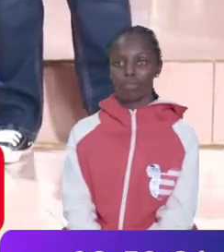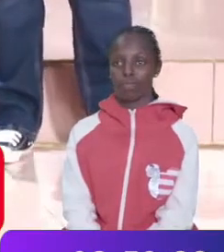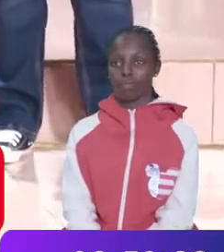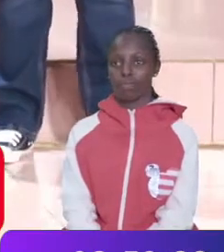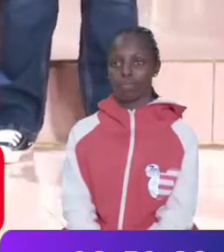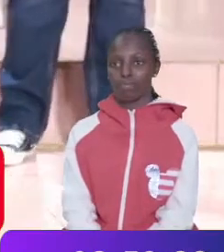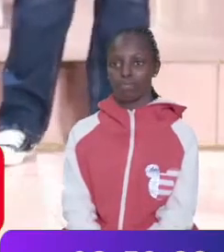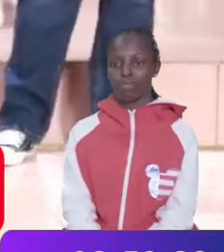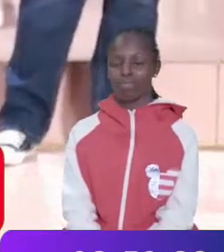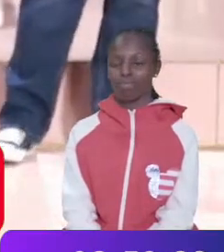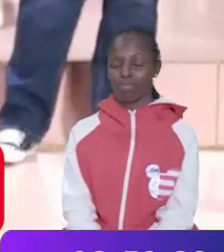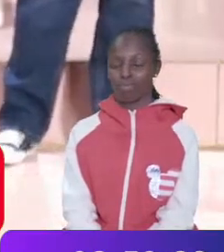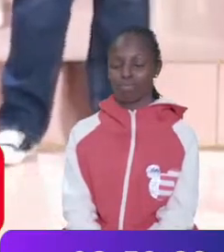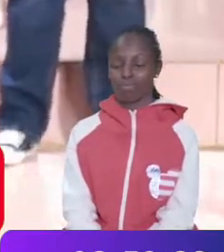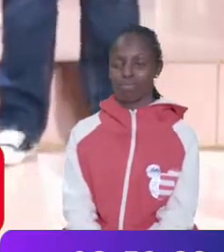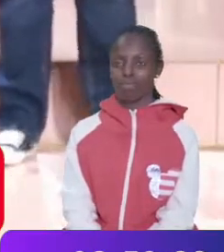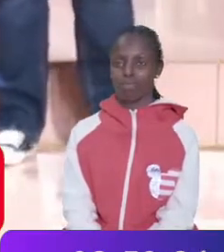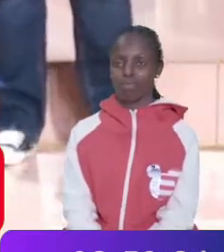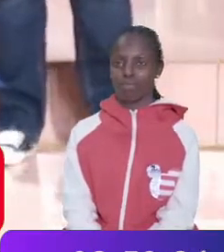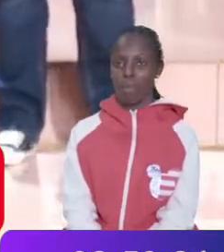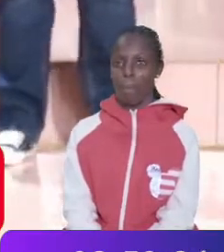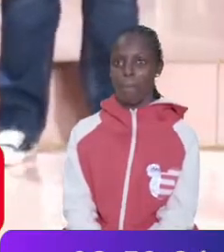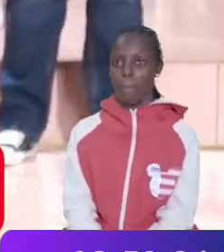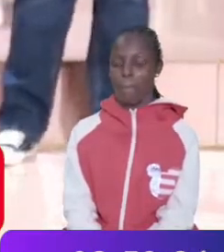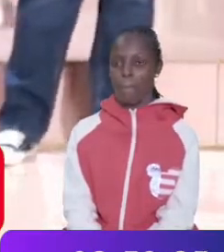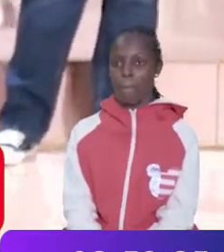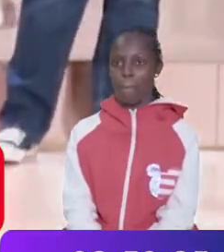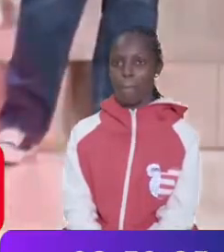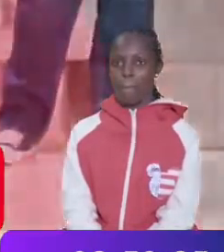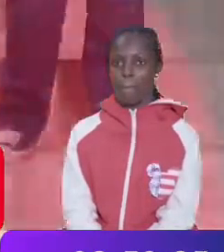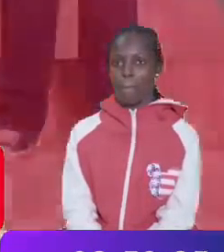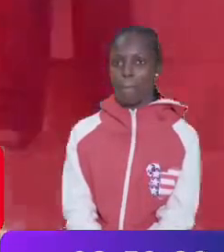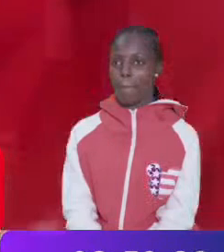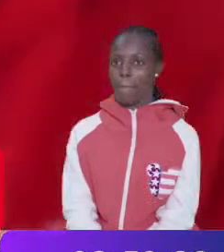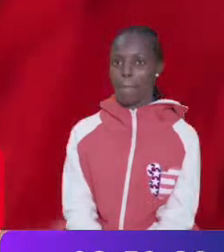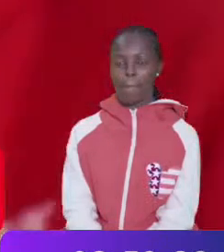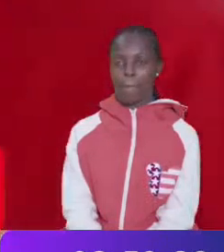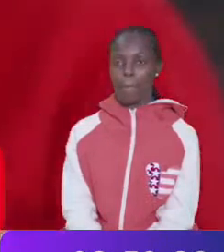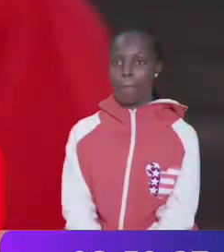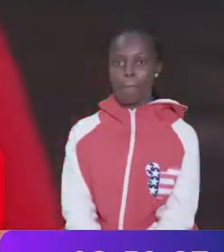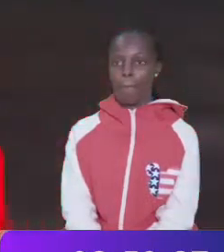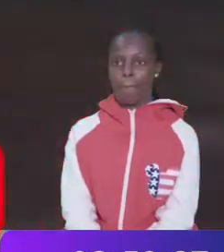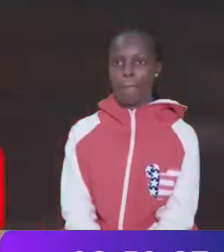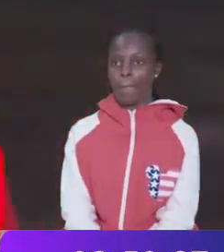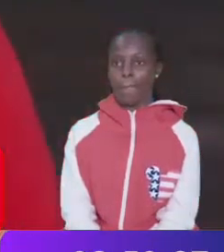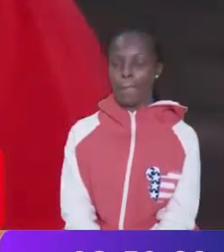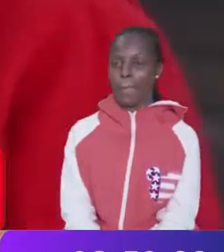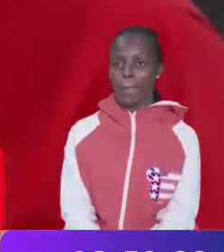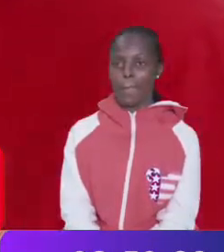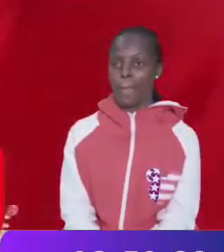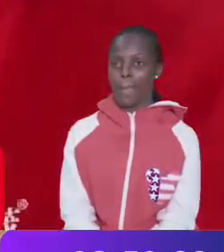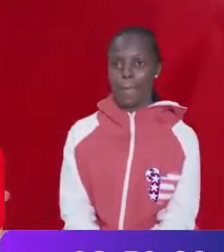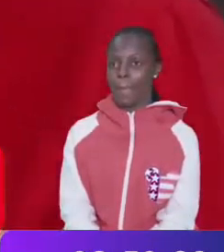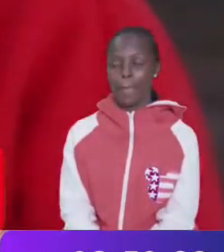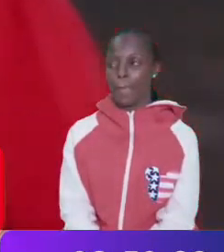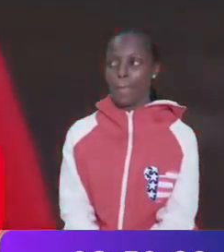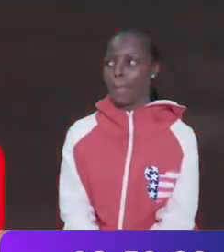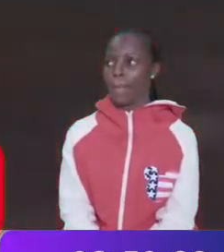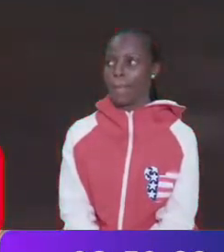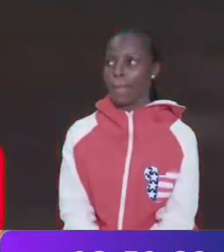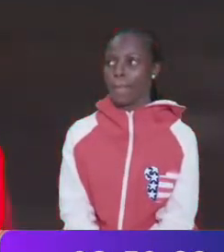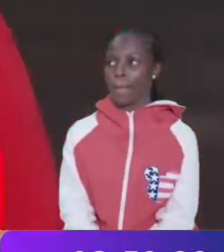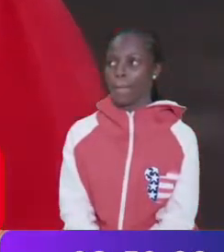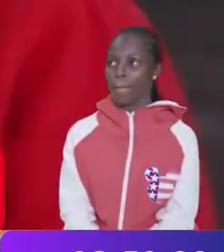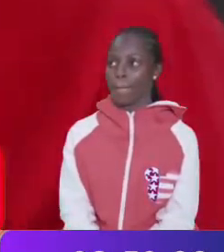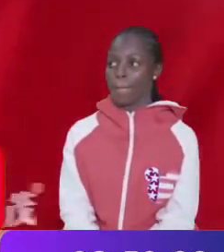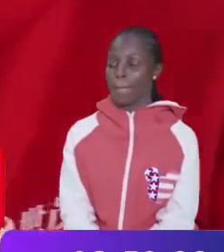Father. Okay, I see for where we wish you milele. Okay, I see for where we wish you milele. Yes, and the poor man, you're